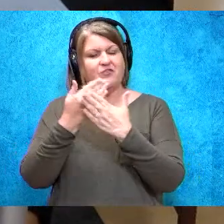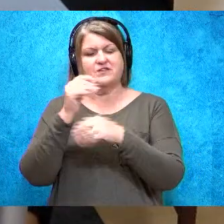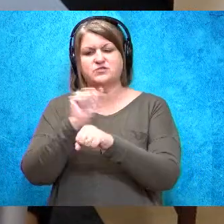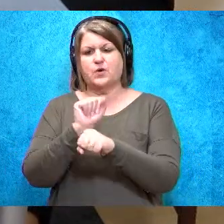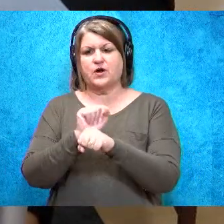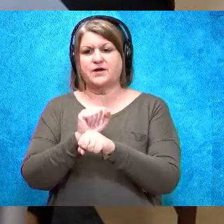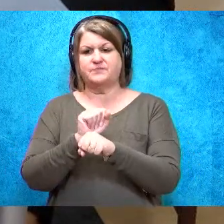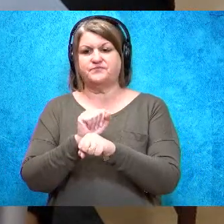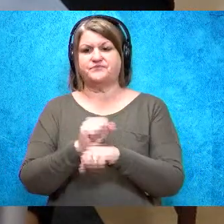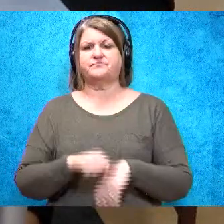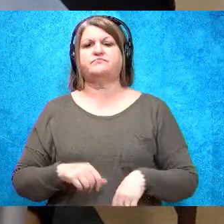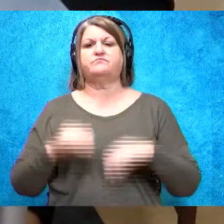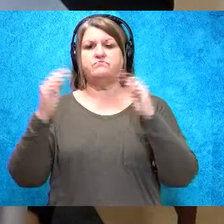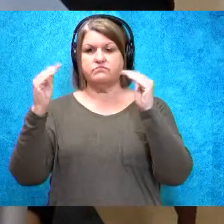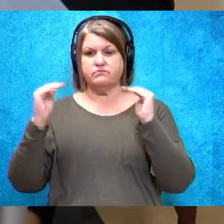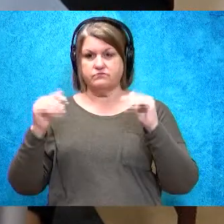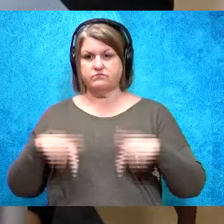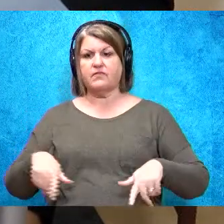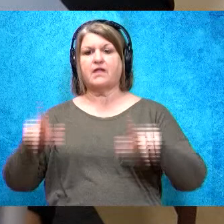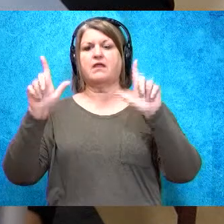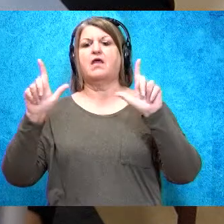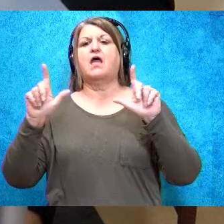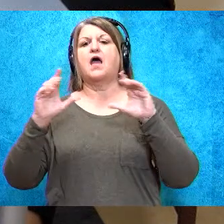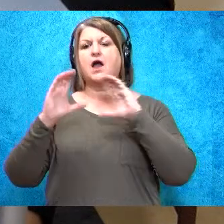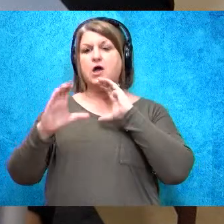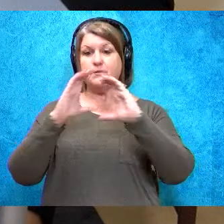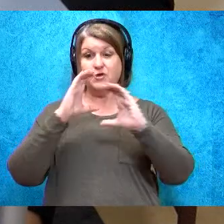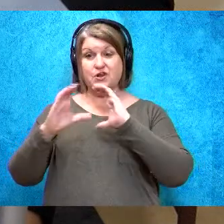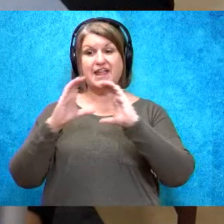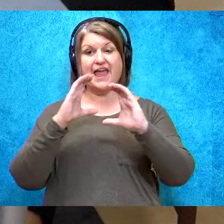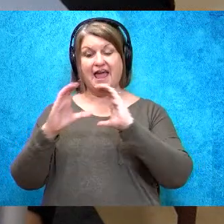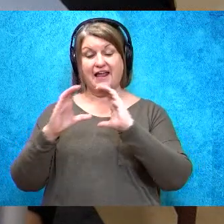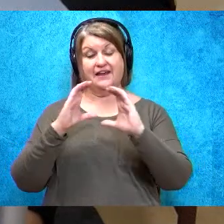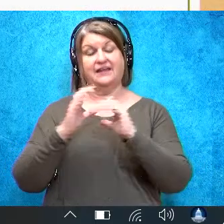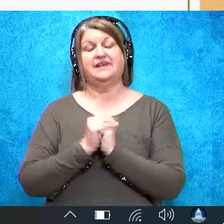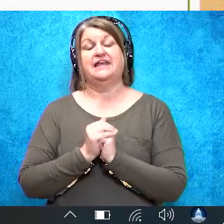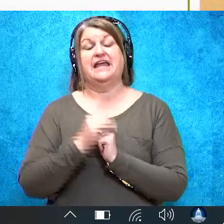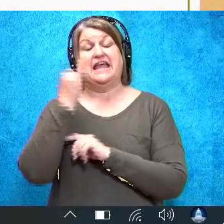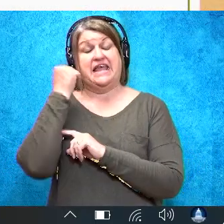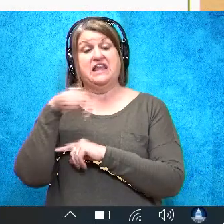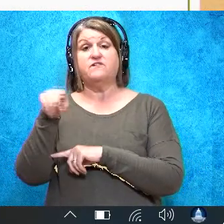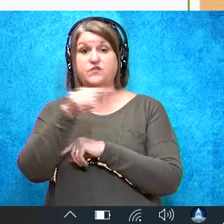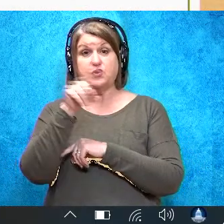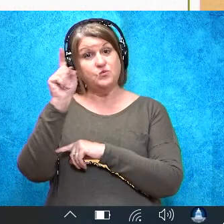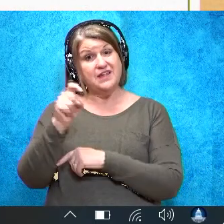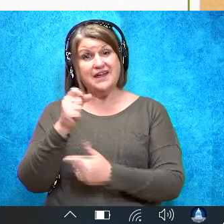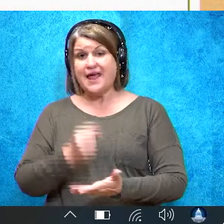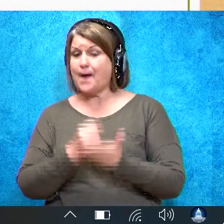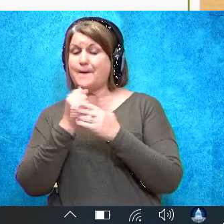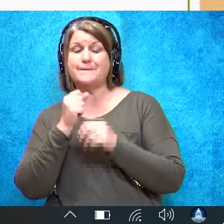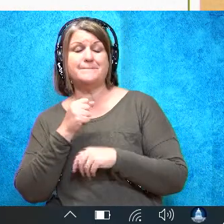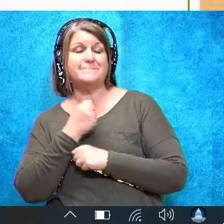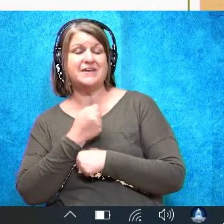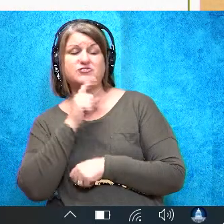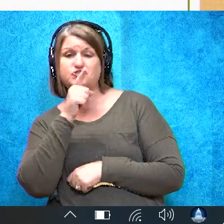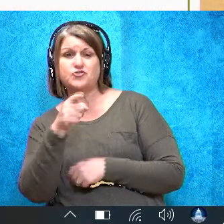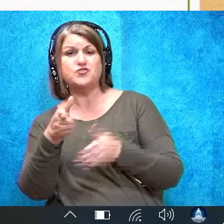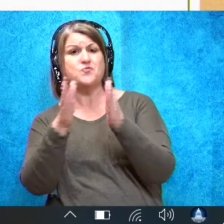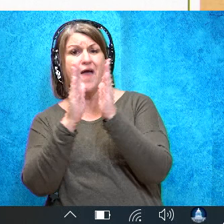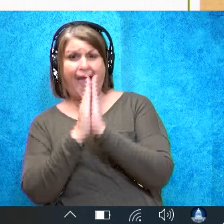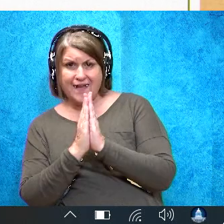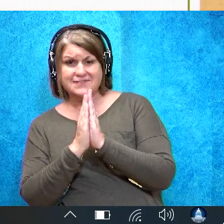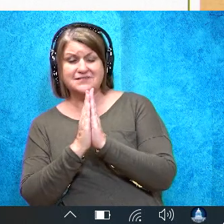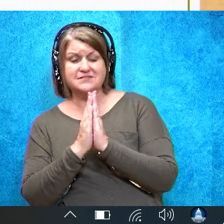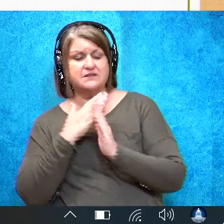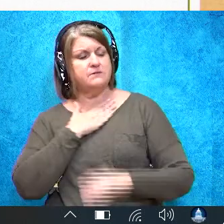Communicating. And that's what basically we want to kind of end on that. If you need help, make sure that you ask for it. Yes. Please